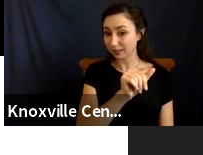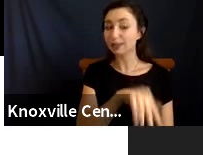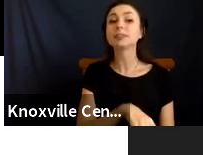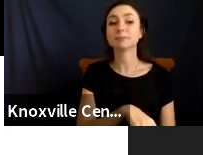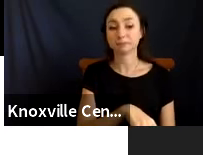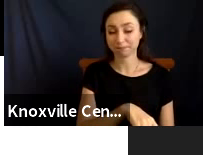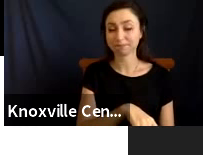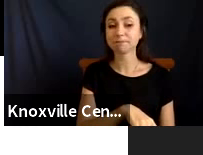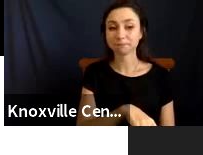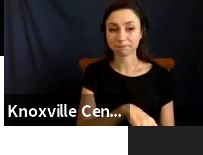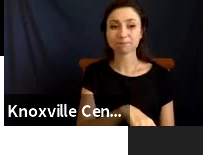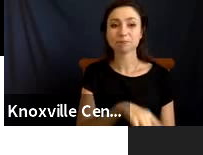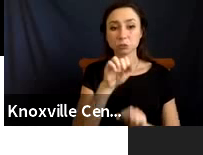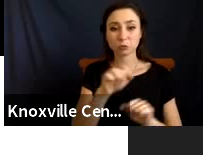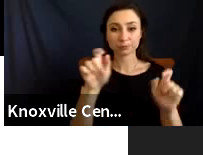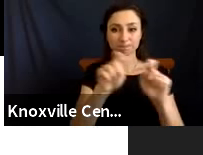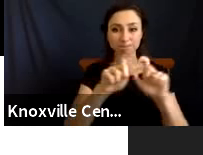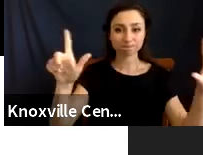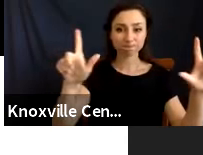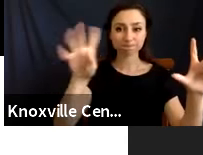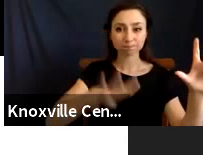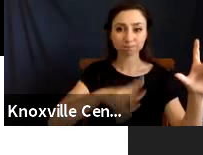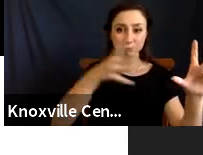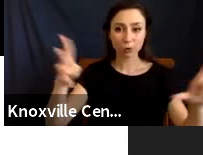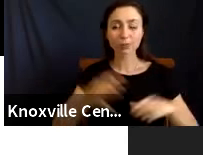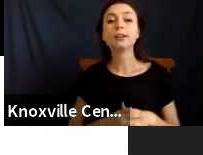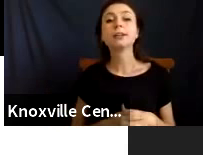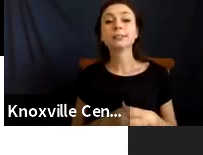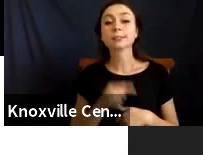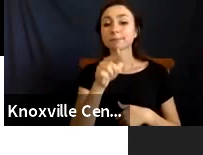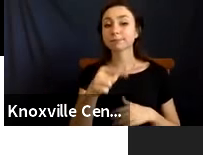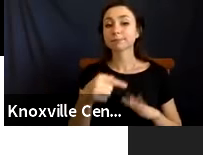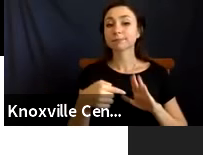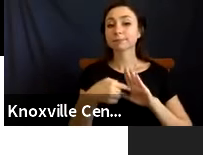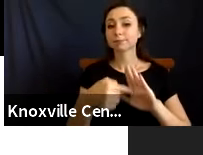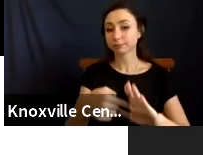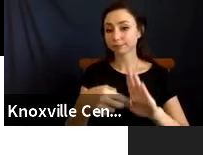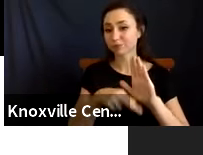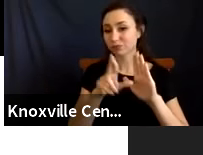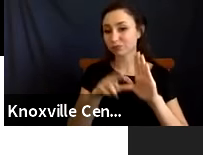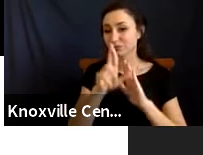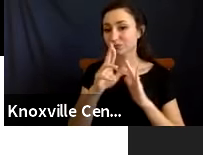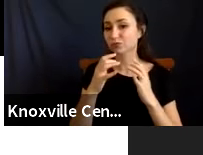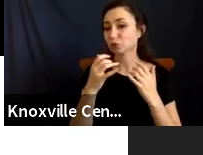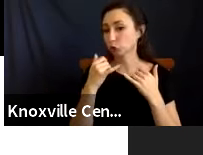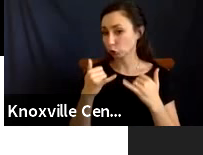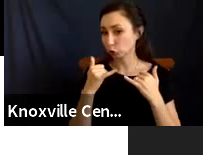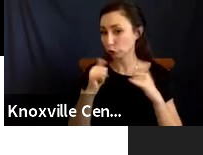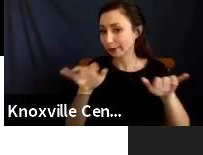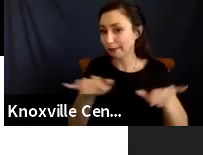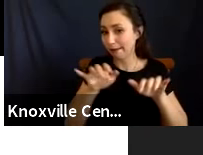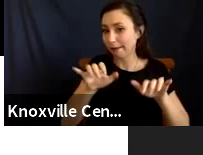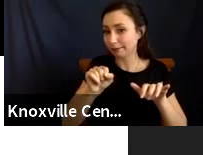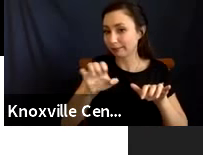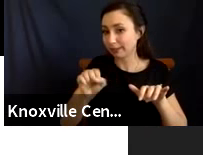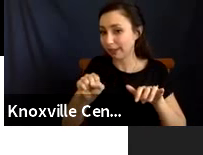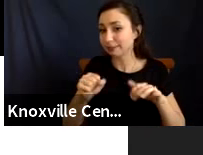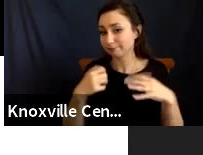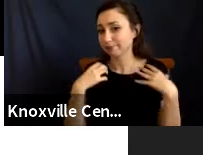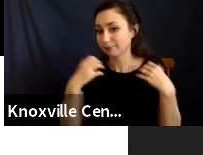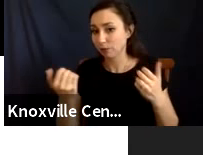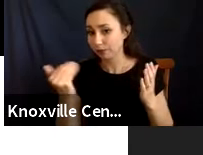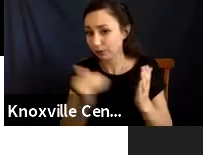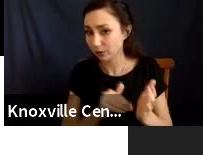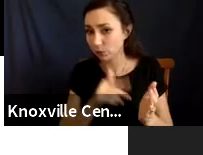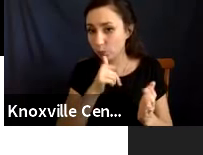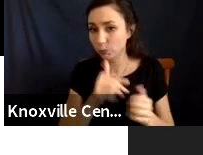now. This first graphic reviews our current active case counts and recoveries. As of today, we